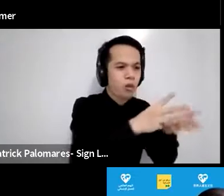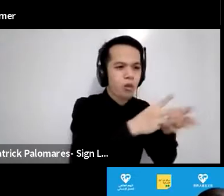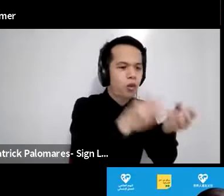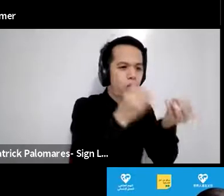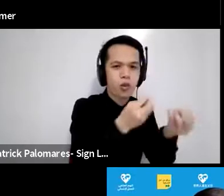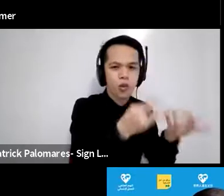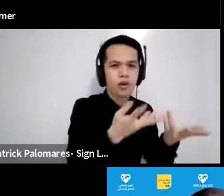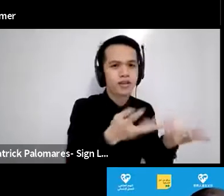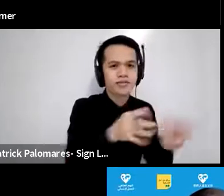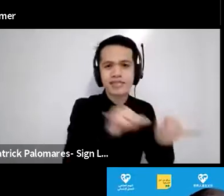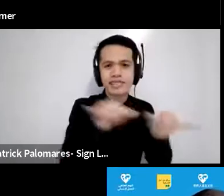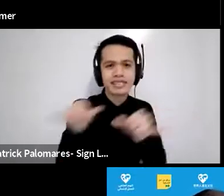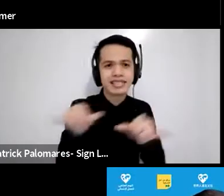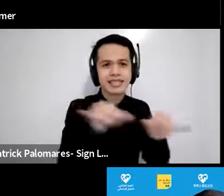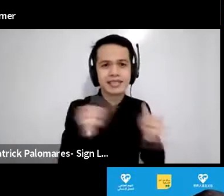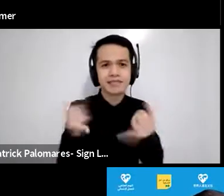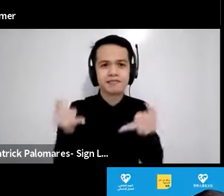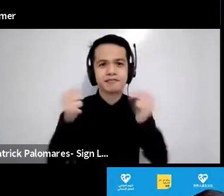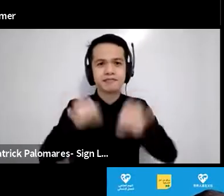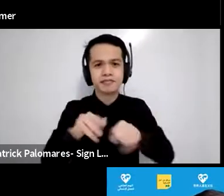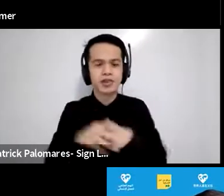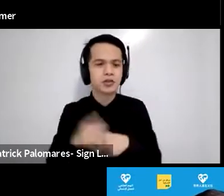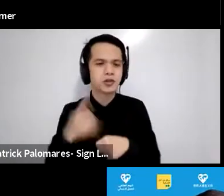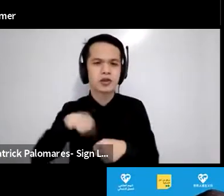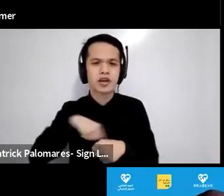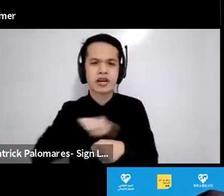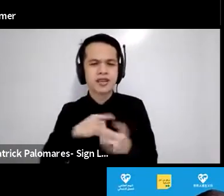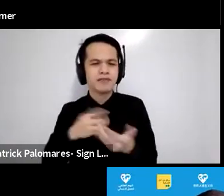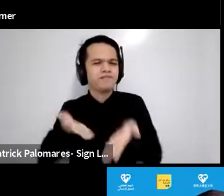problems. And so we demanded for